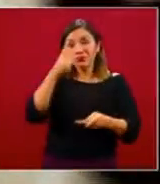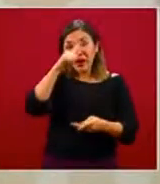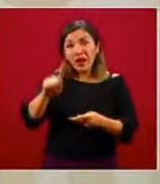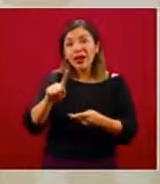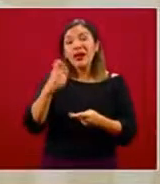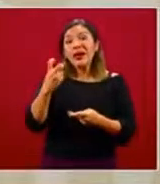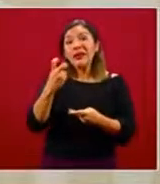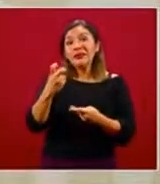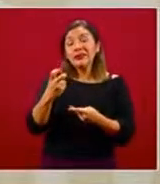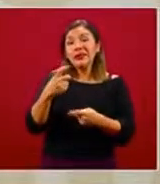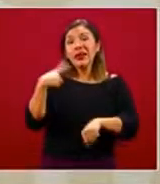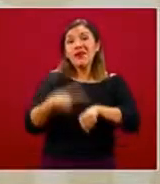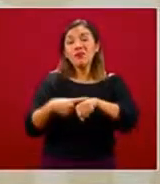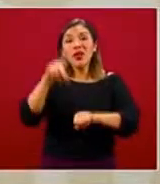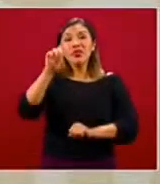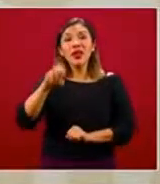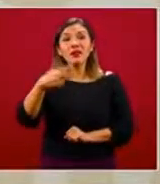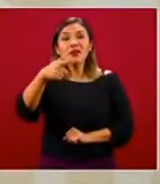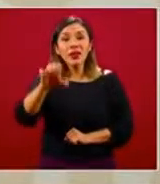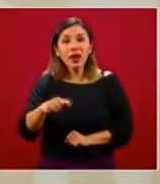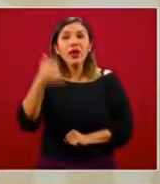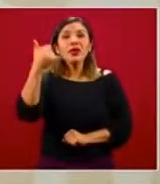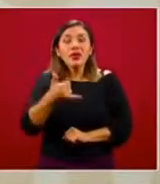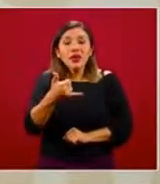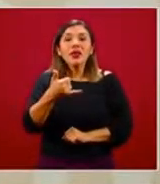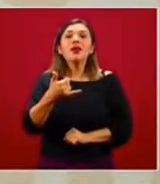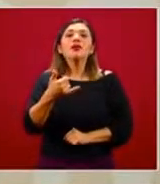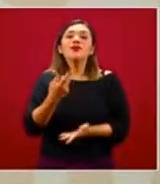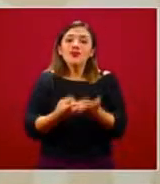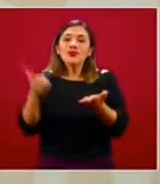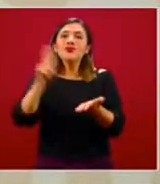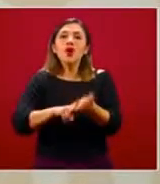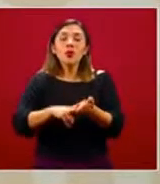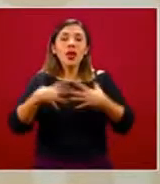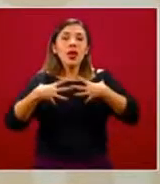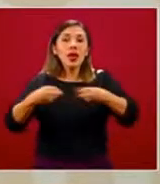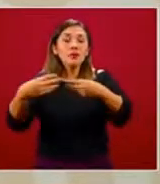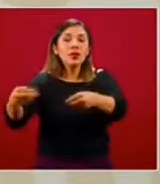we have epidemiological interest on this.